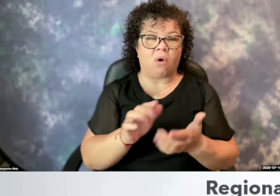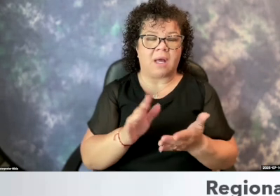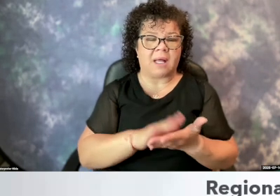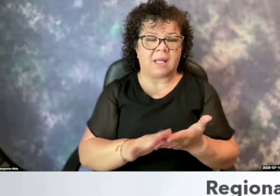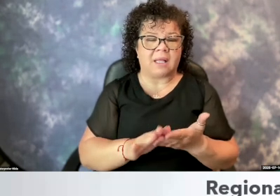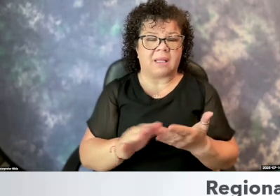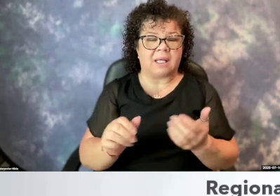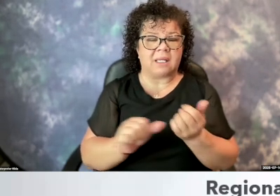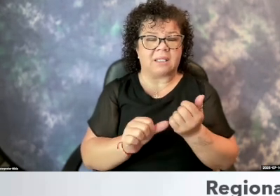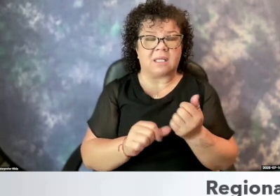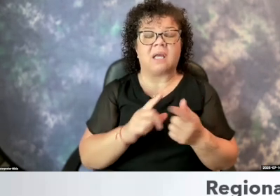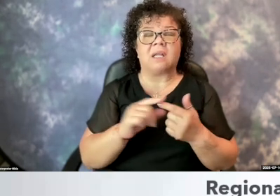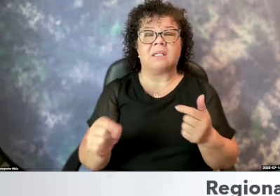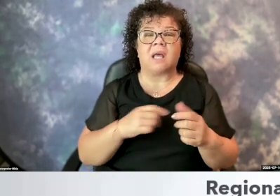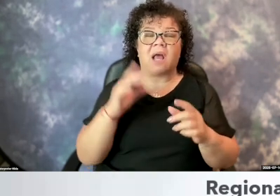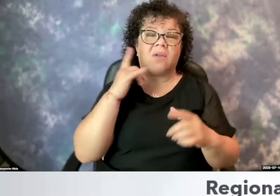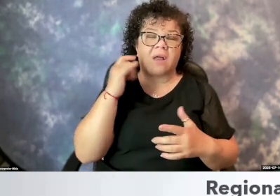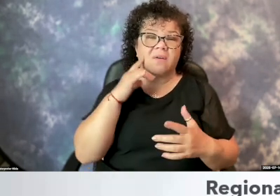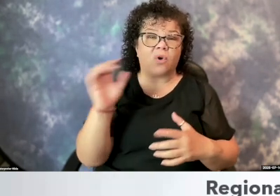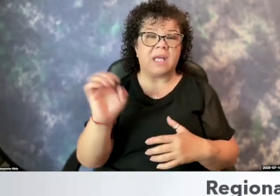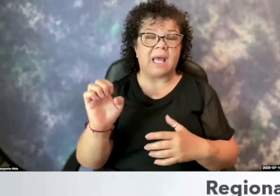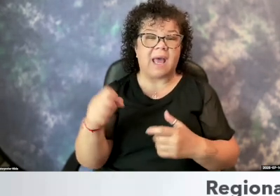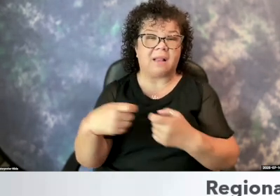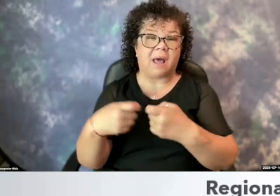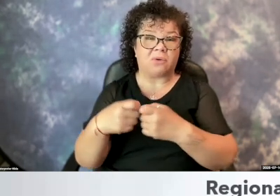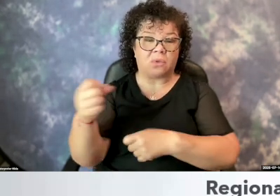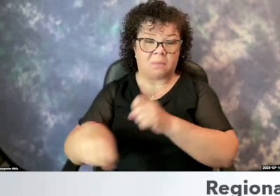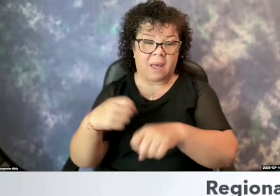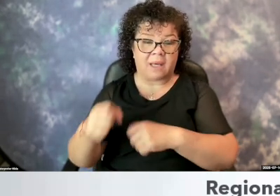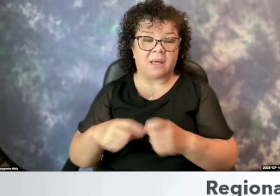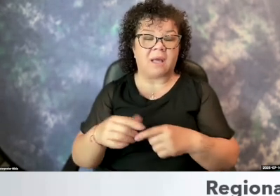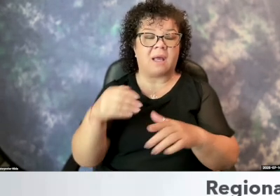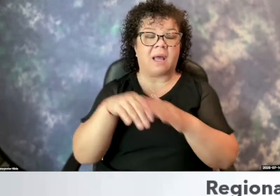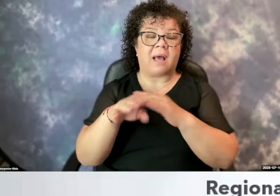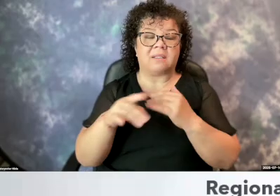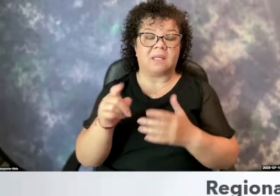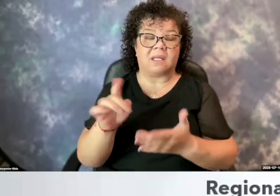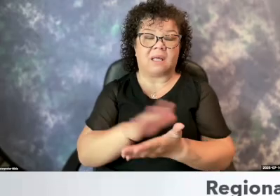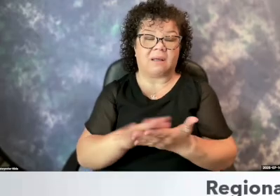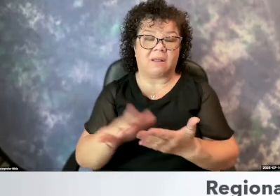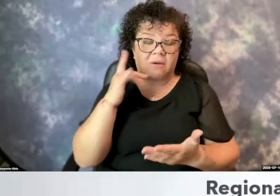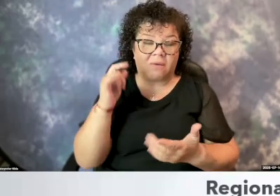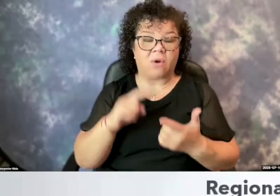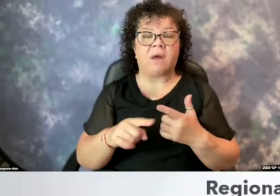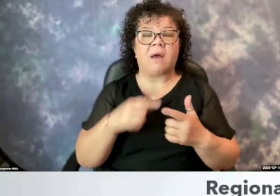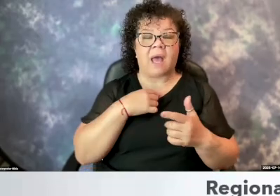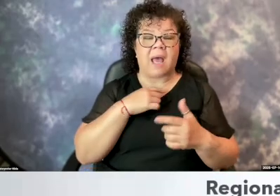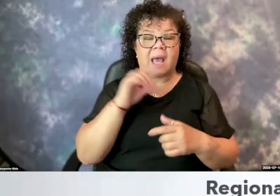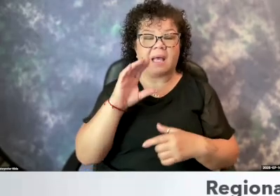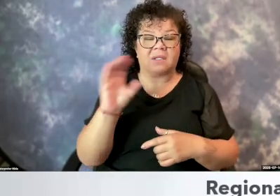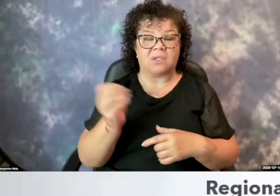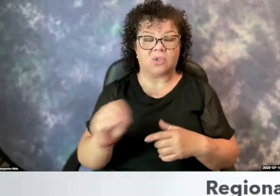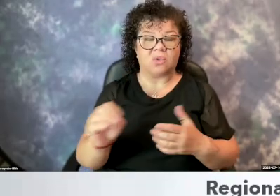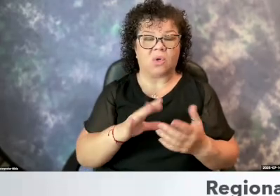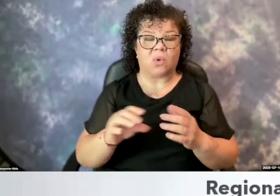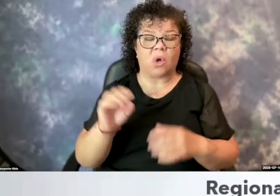portfolio include the Clean Cars for All programs, Driving Clean Assistance Program, California E-Bike Incentive Project, Access